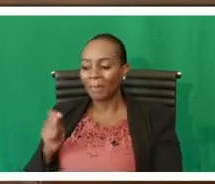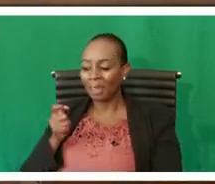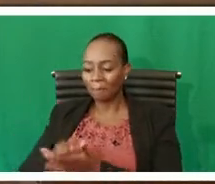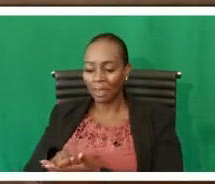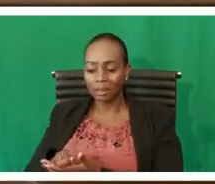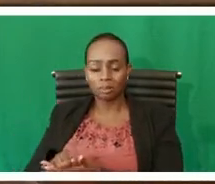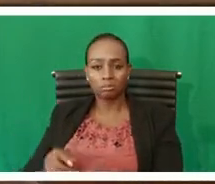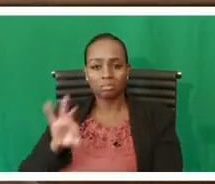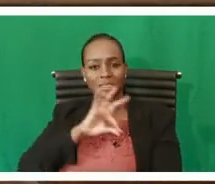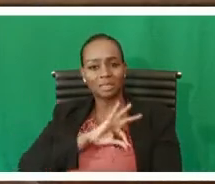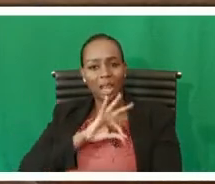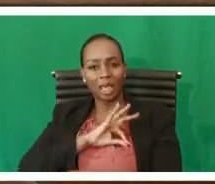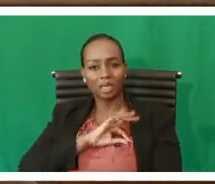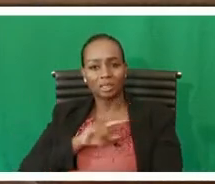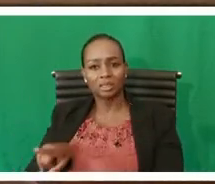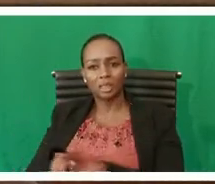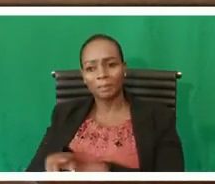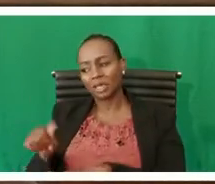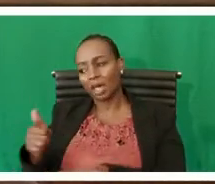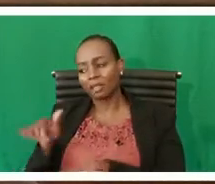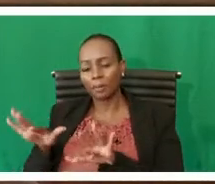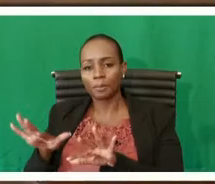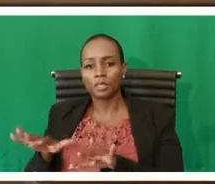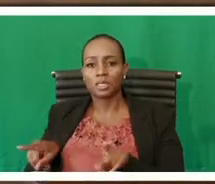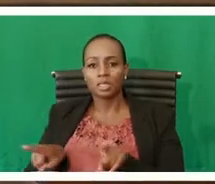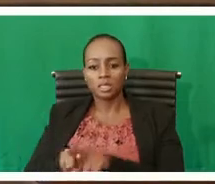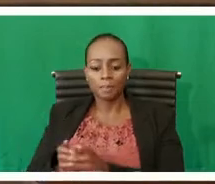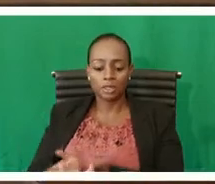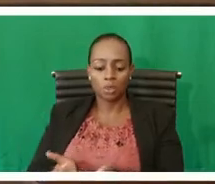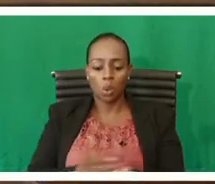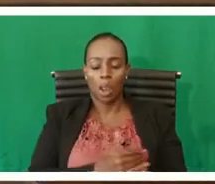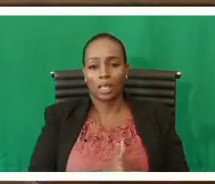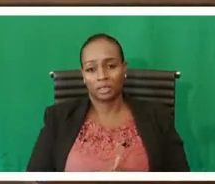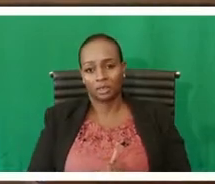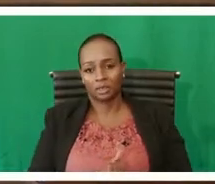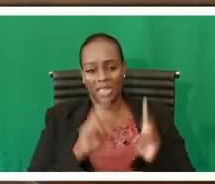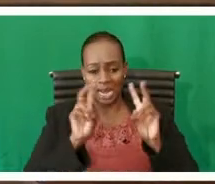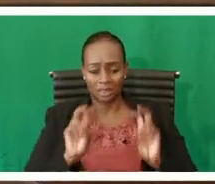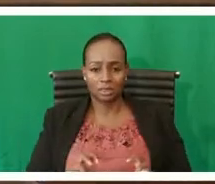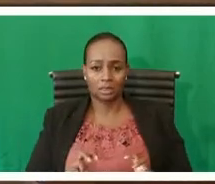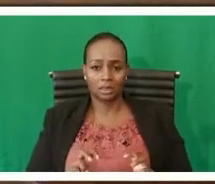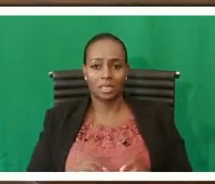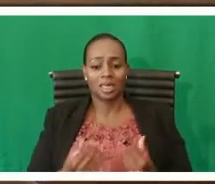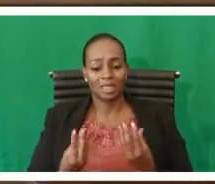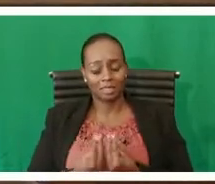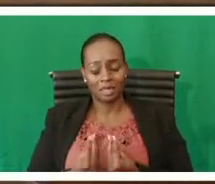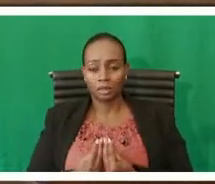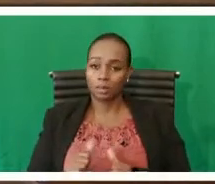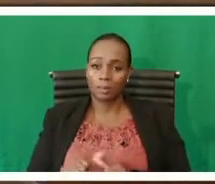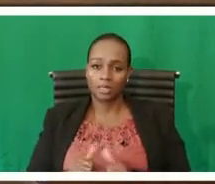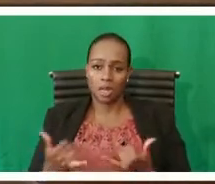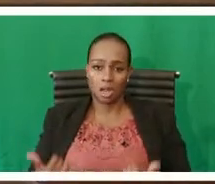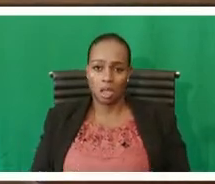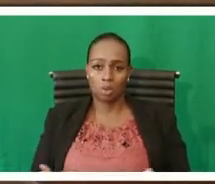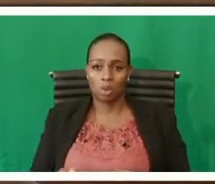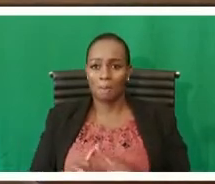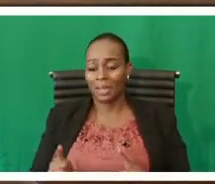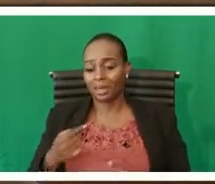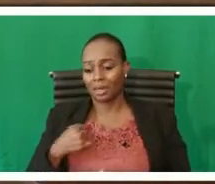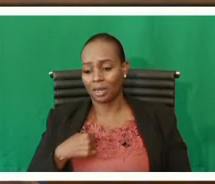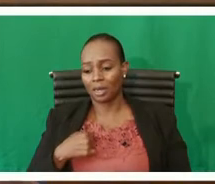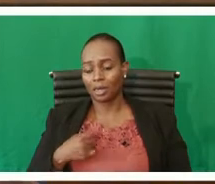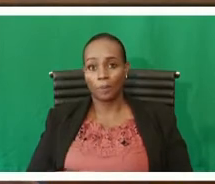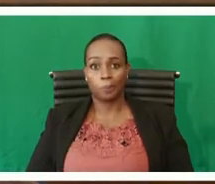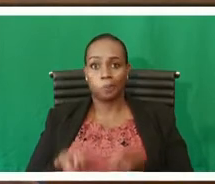salaries and third parties, billing and revenue collection. Things are better now in Maludiapofung. Marantwe ke sa utlwisitseng